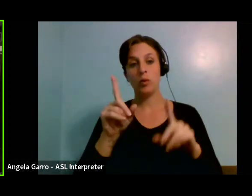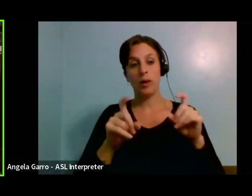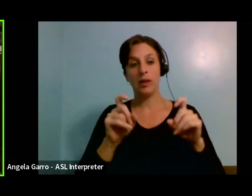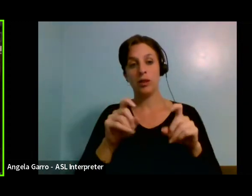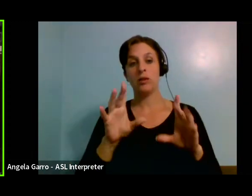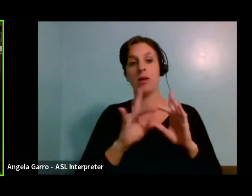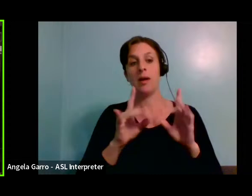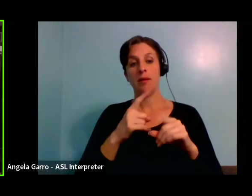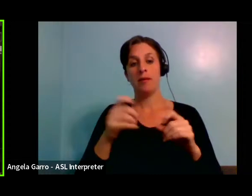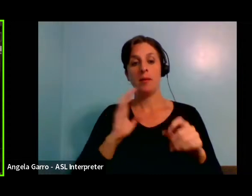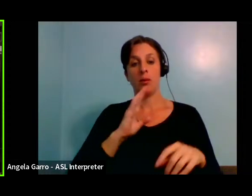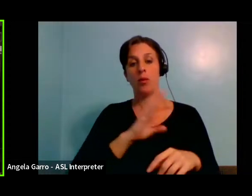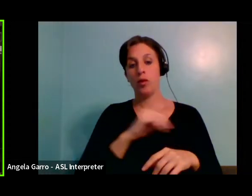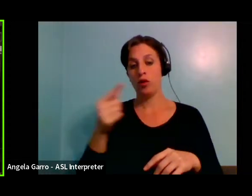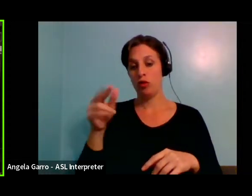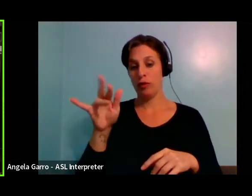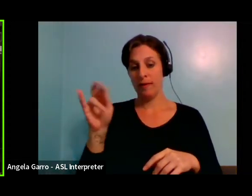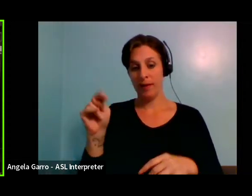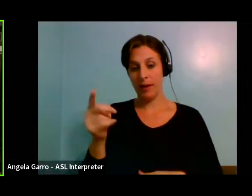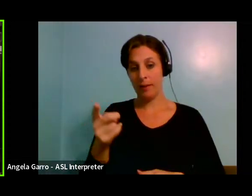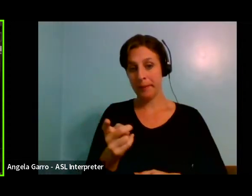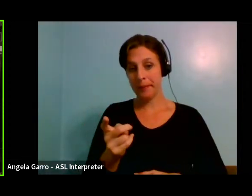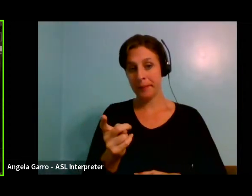board. Trustee Griffin,